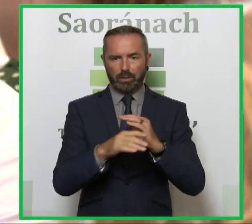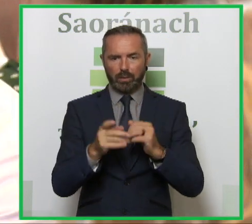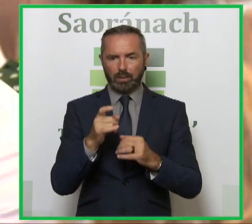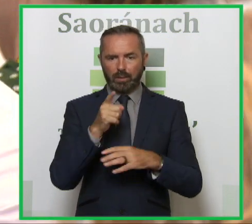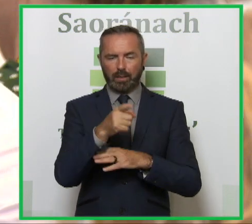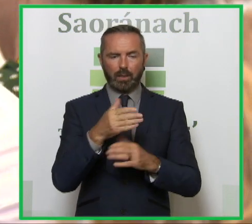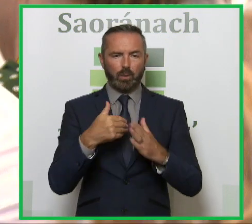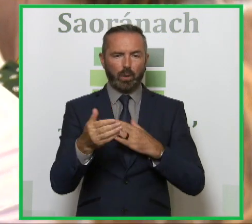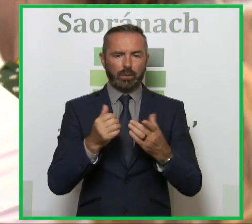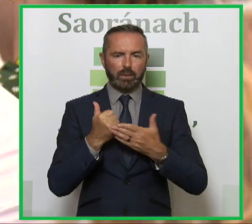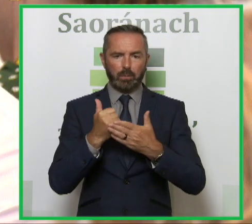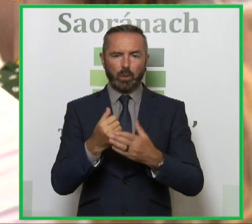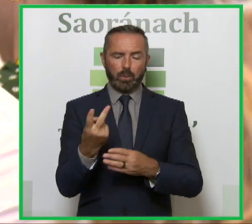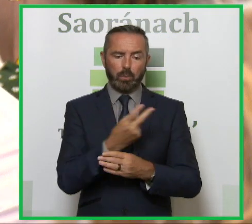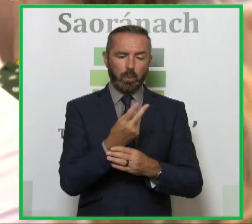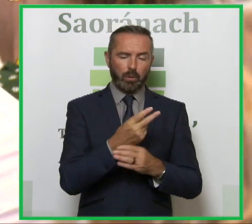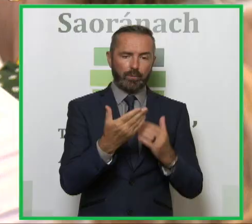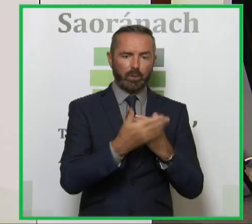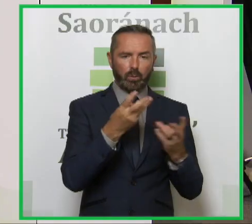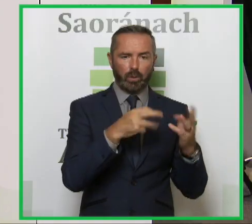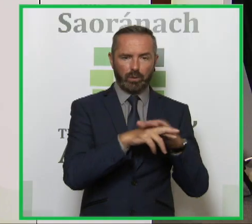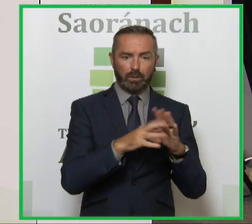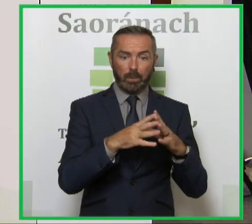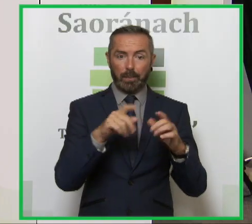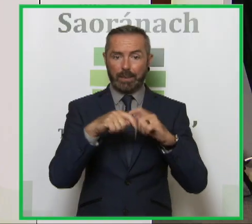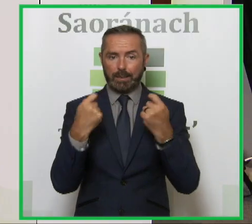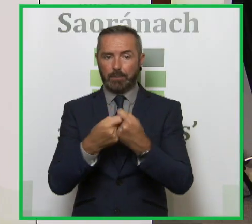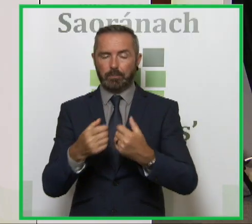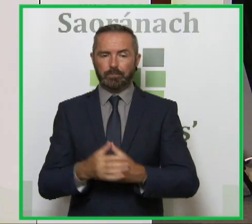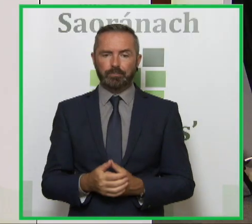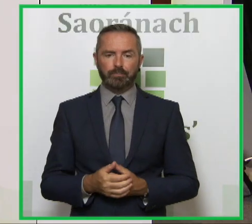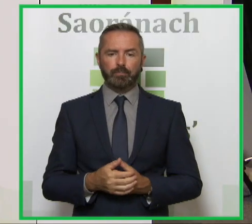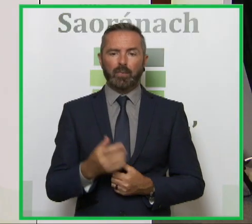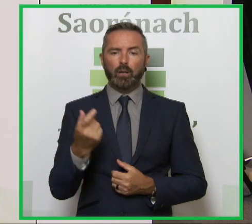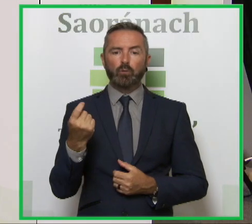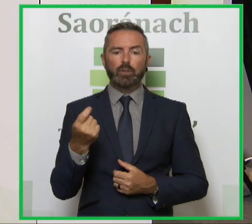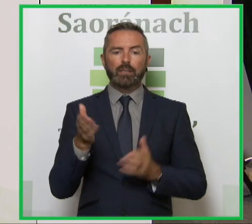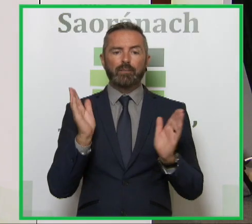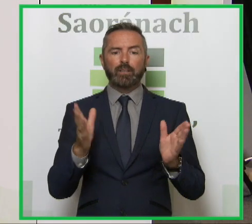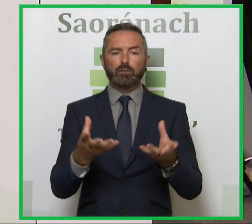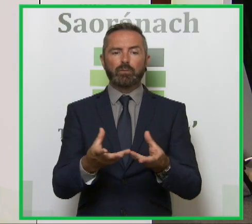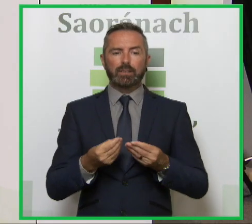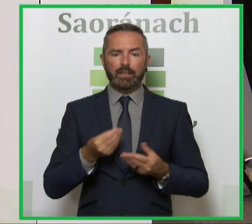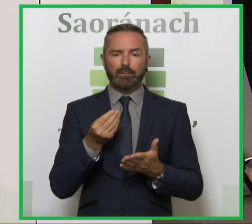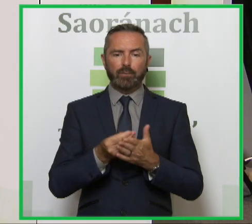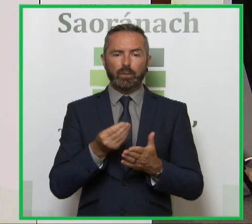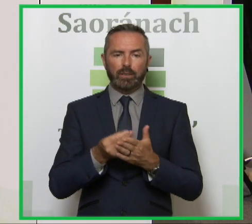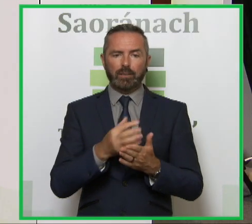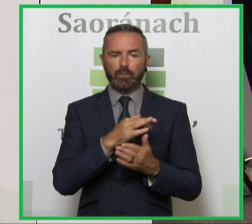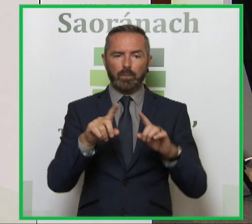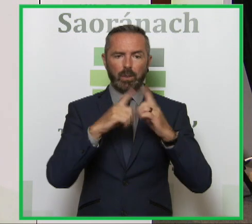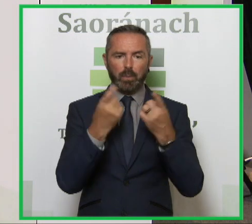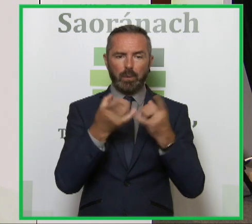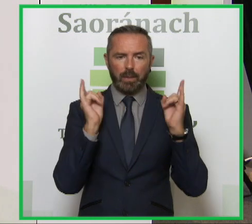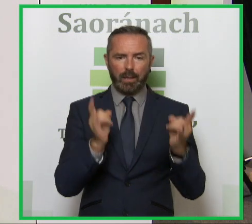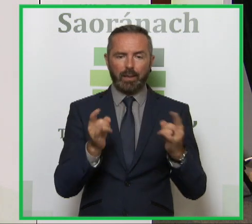who kind of supports them. So it's a fairly big team. We recently got funding as well from the Department of Health to kind of roll this out and add